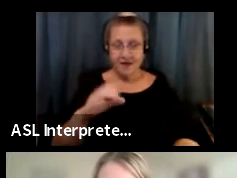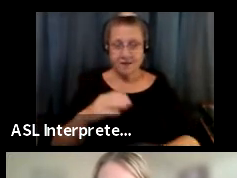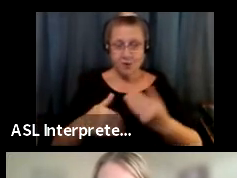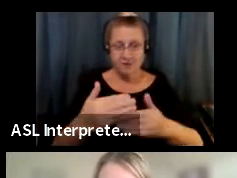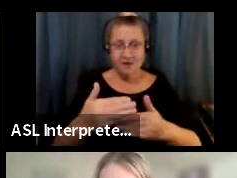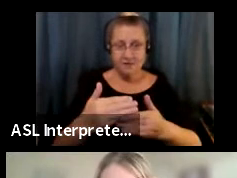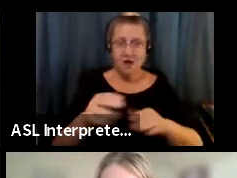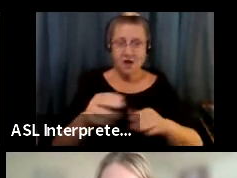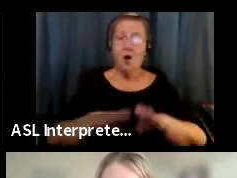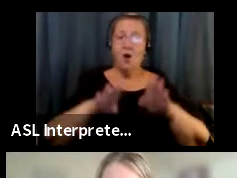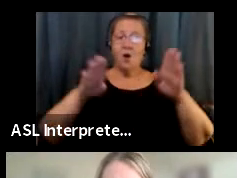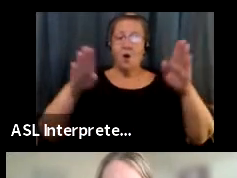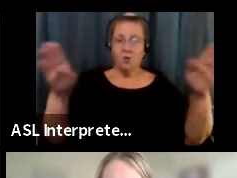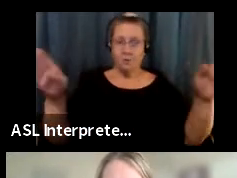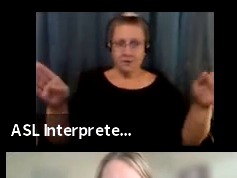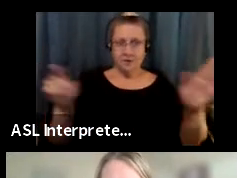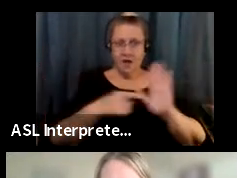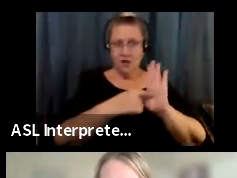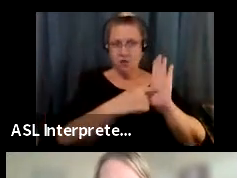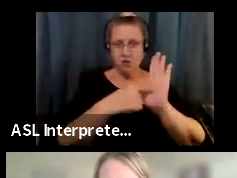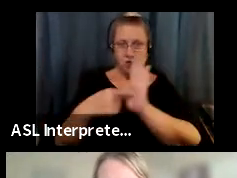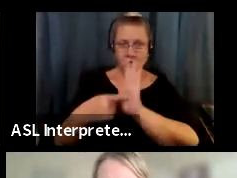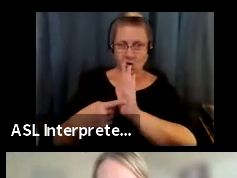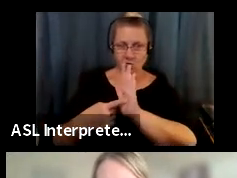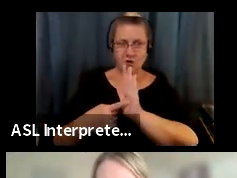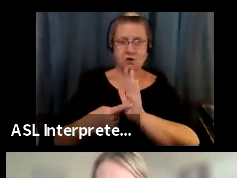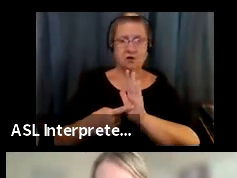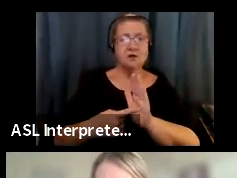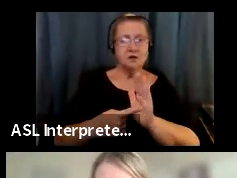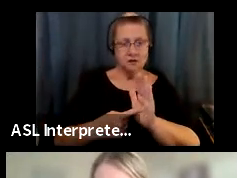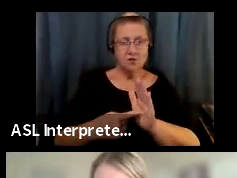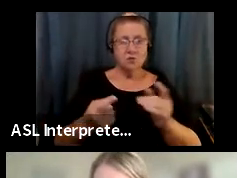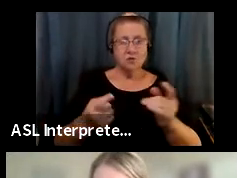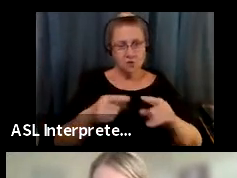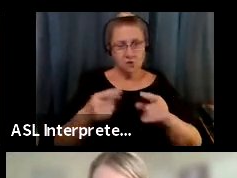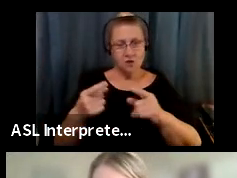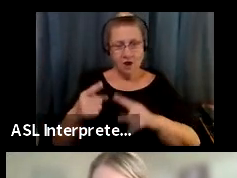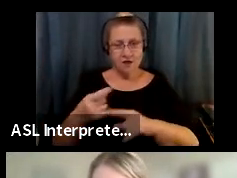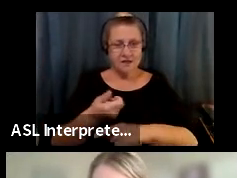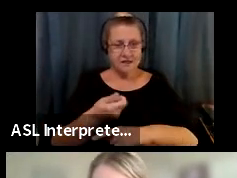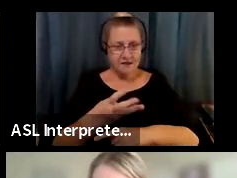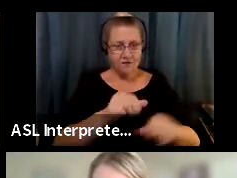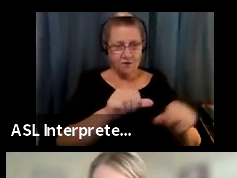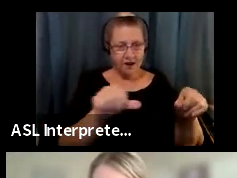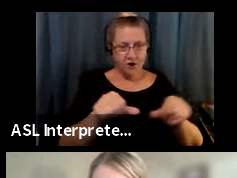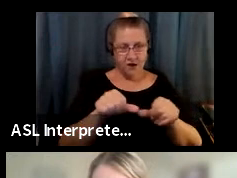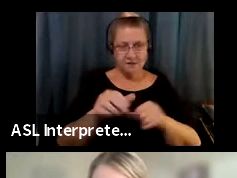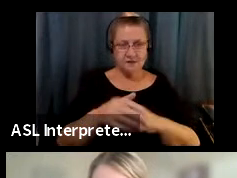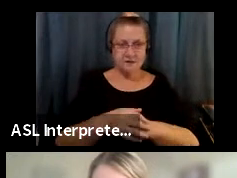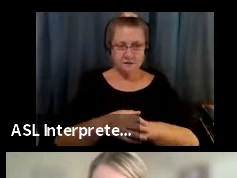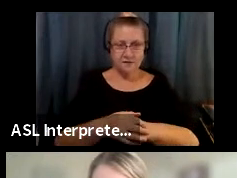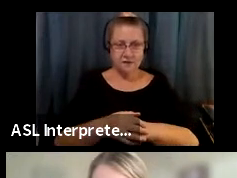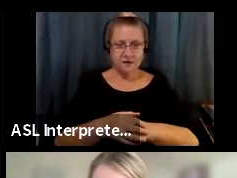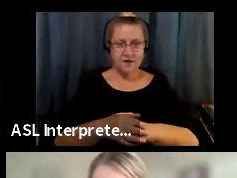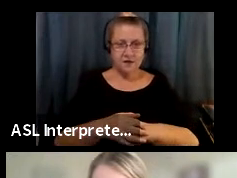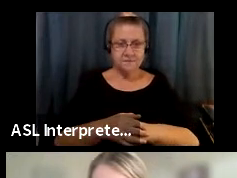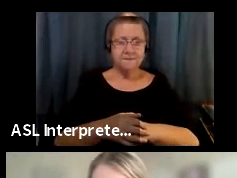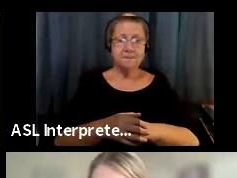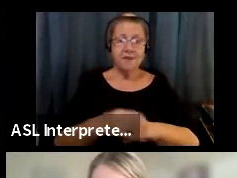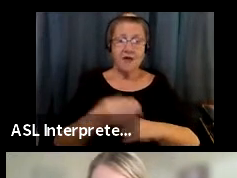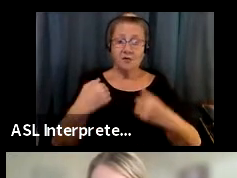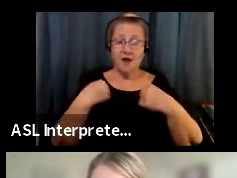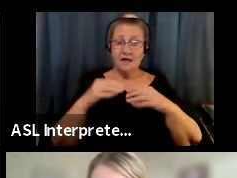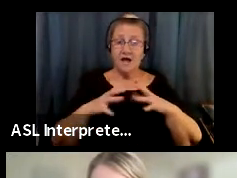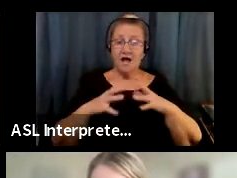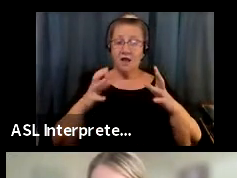curtain back in a number of areas and served as a resource. But that being said, we had a lot of members and a